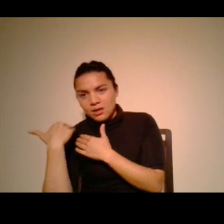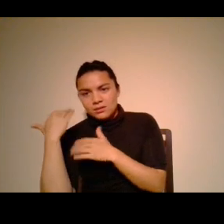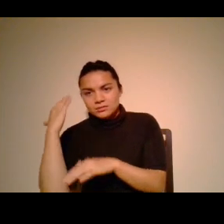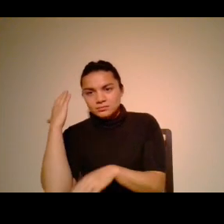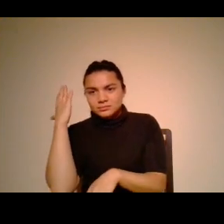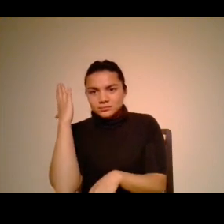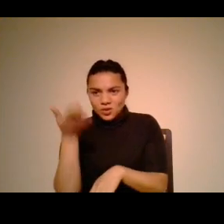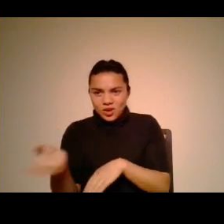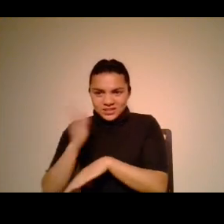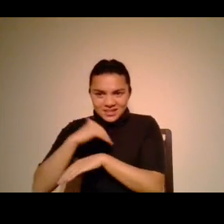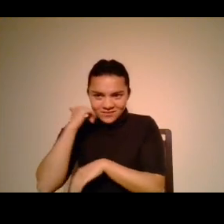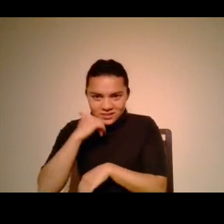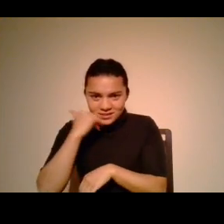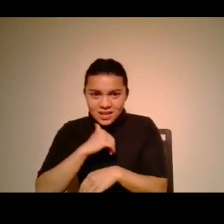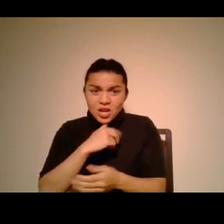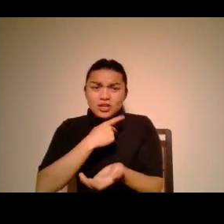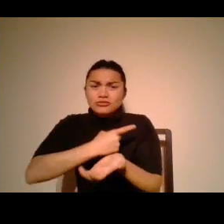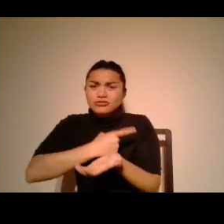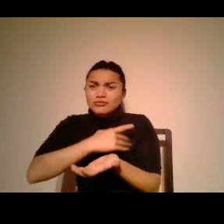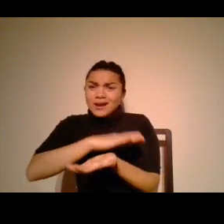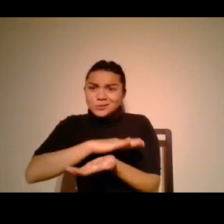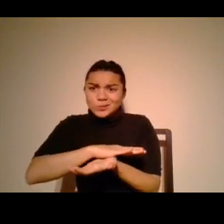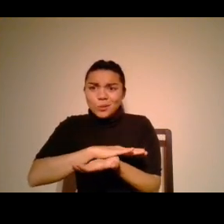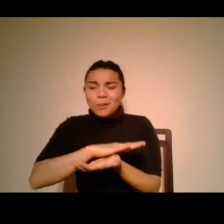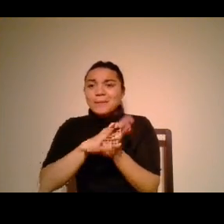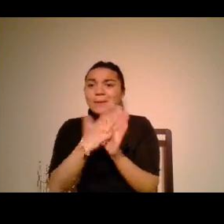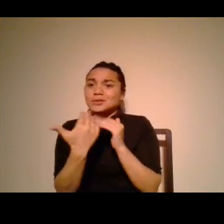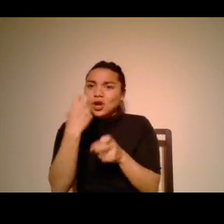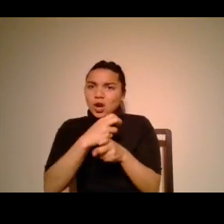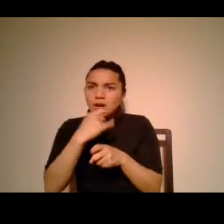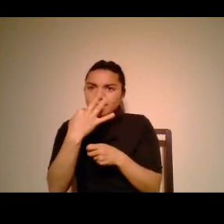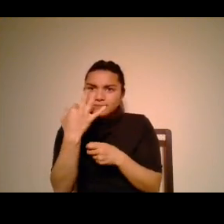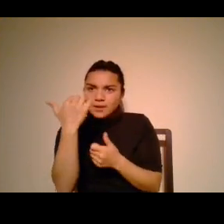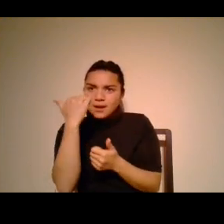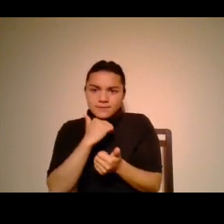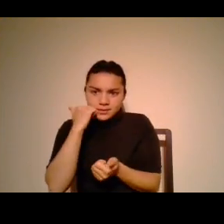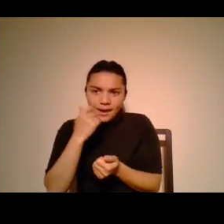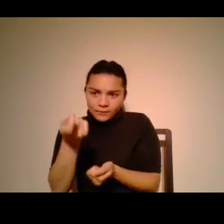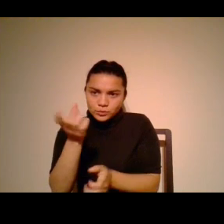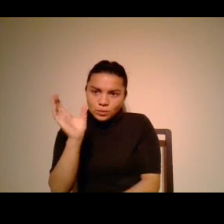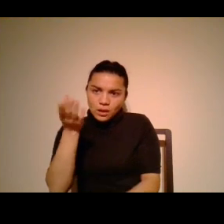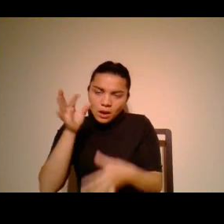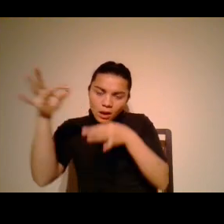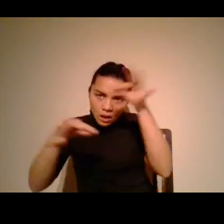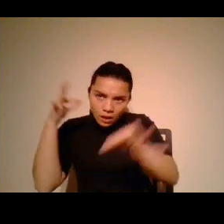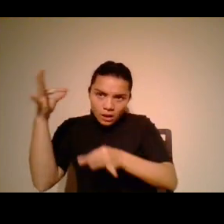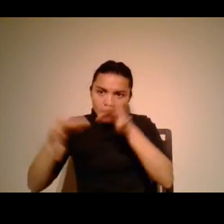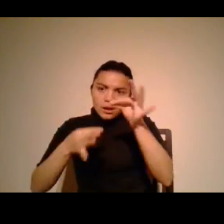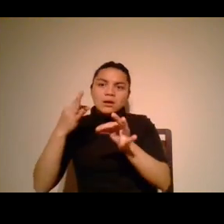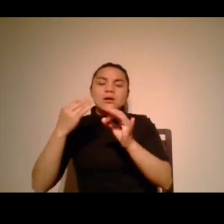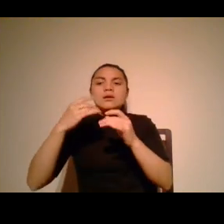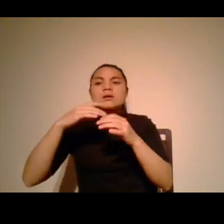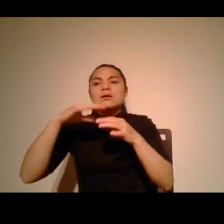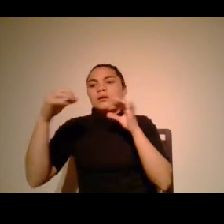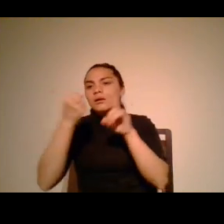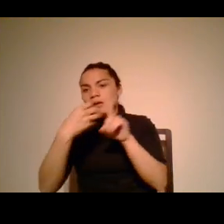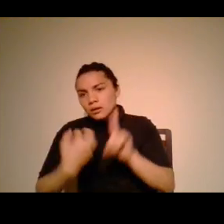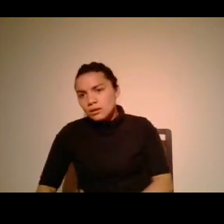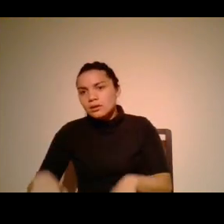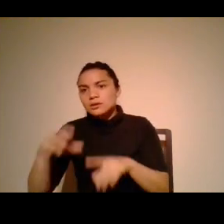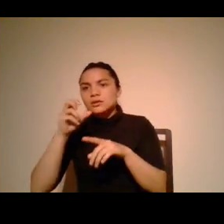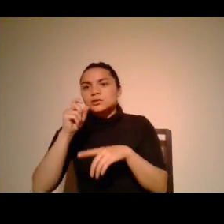it harder to do grad school, it makes it harder to do research, and it also makes it harder to just be a person in the world. So this is something that you